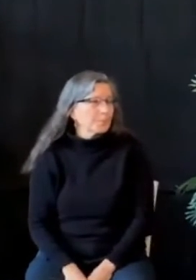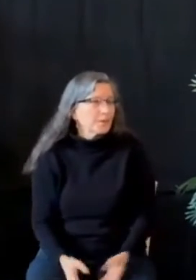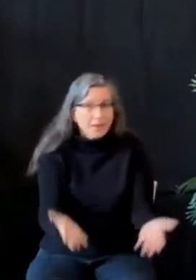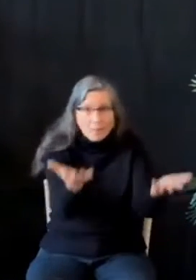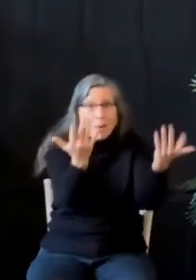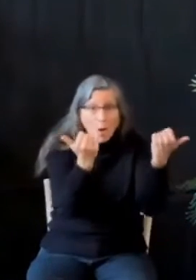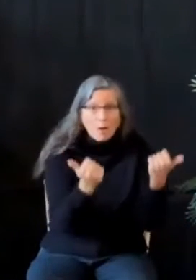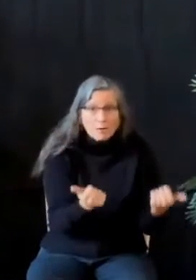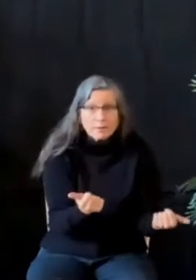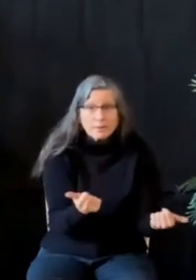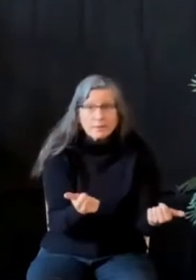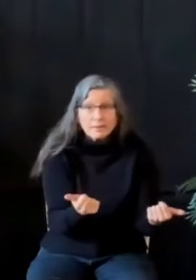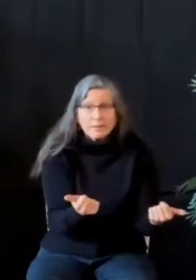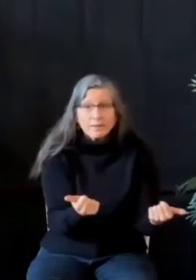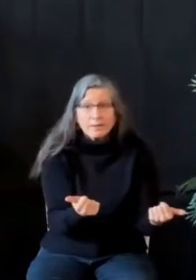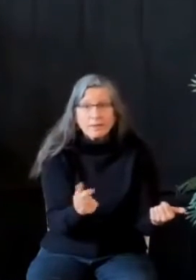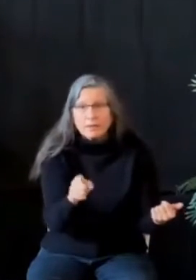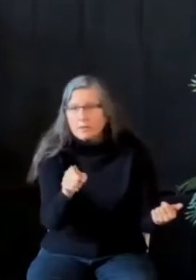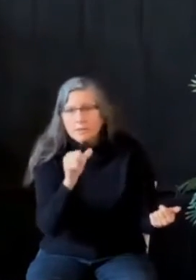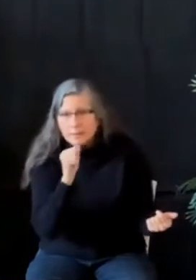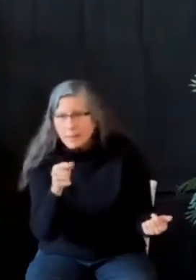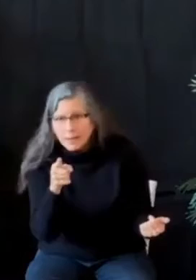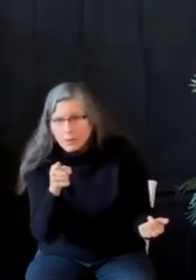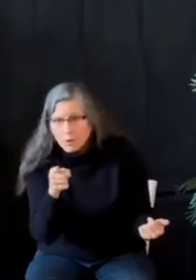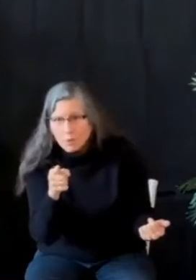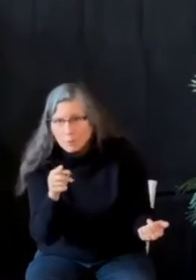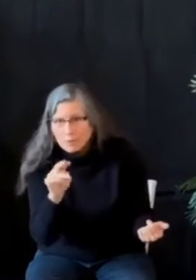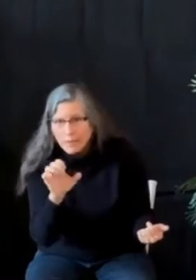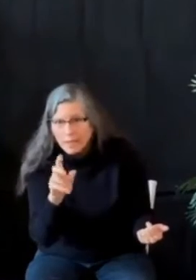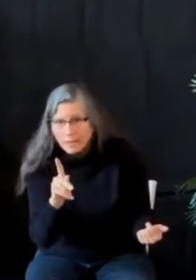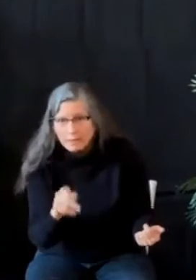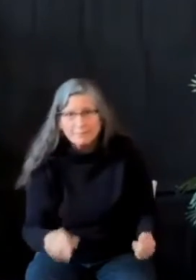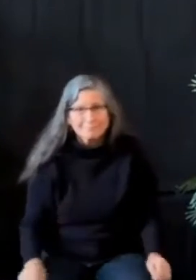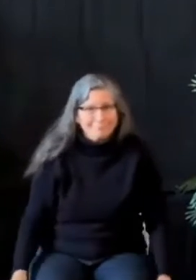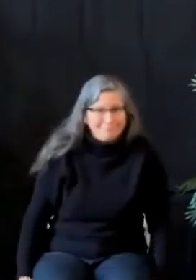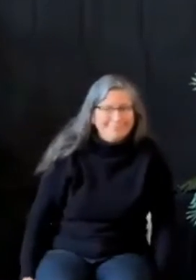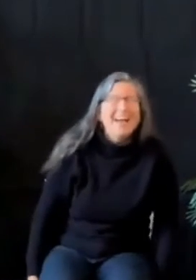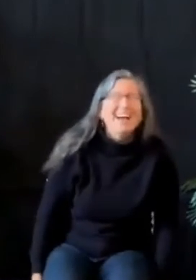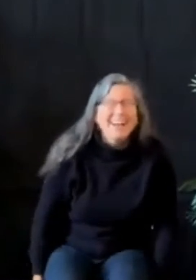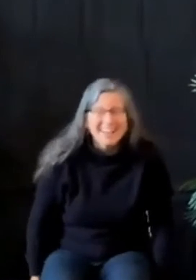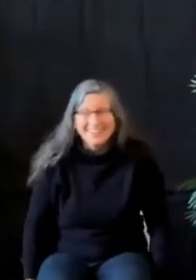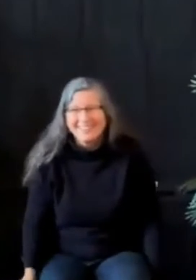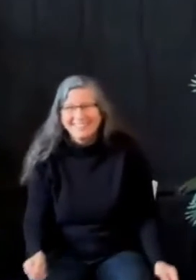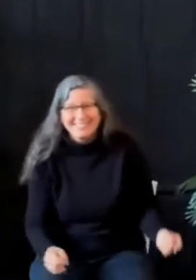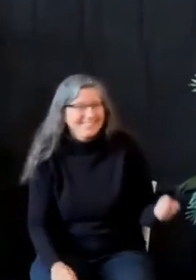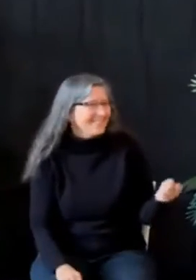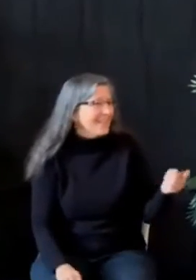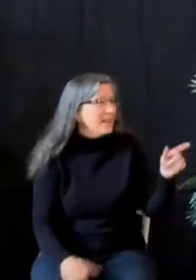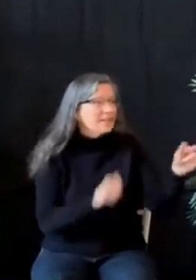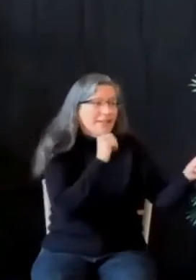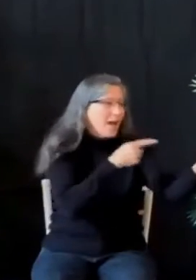Come on. It's been forever. Not you.